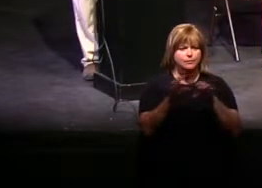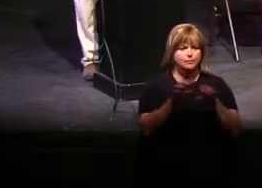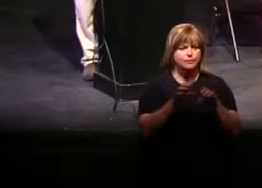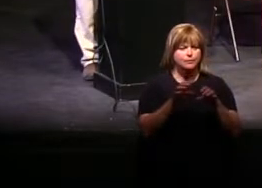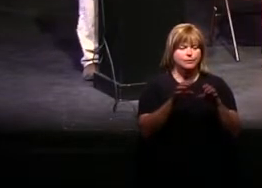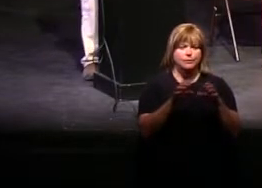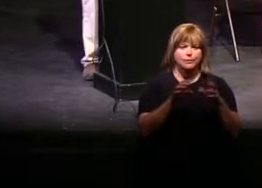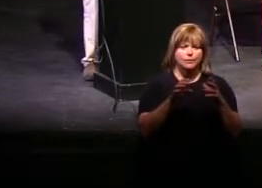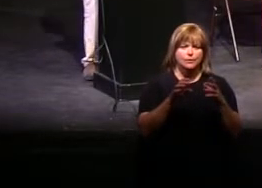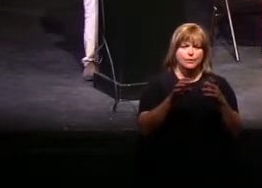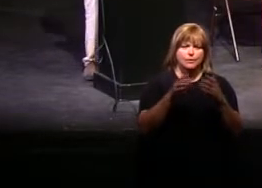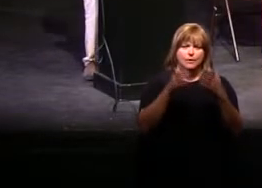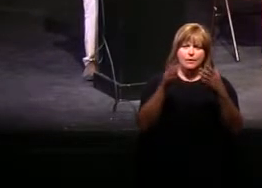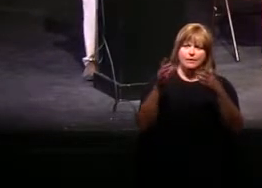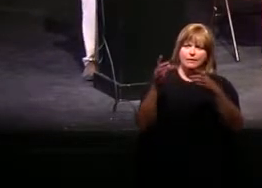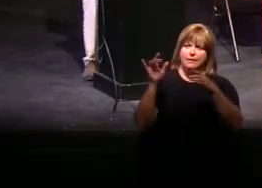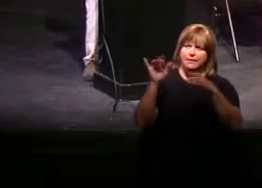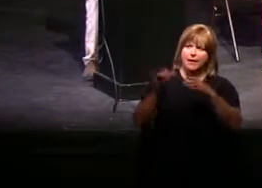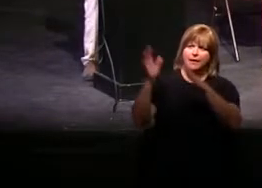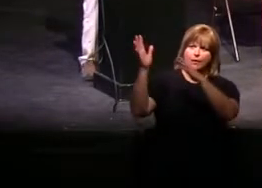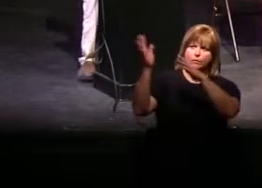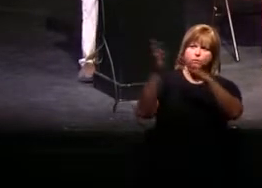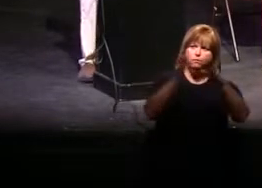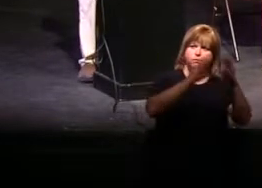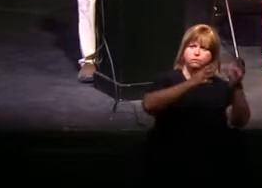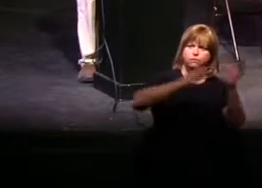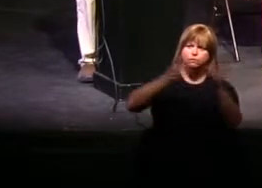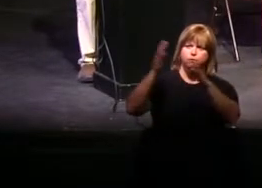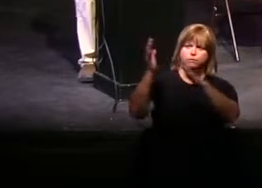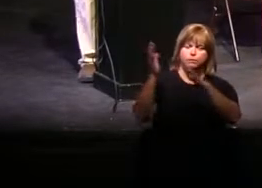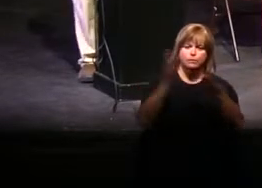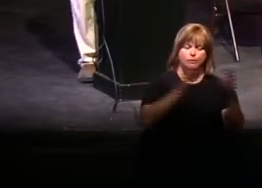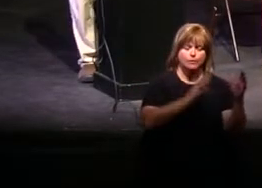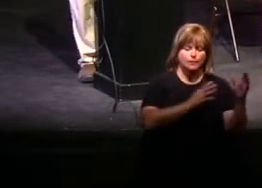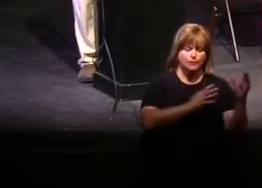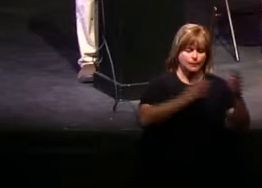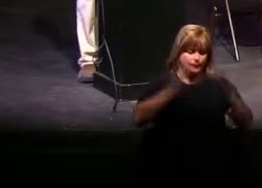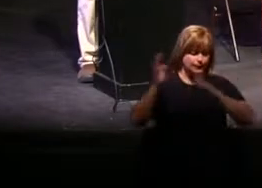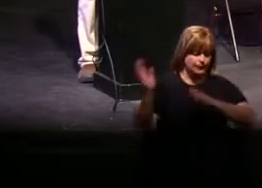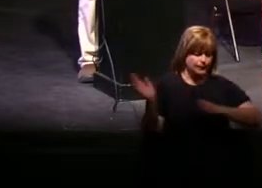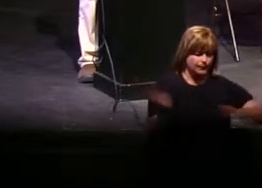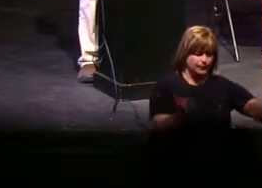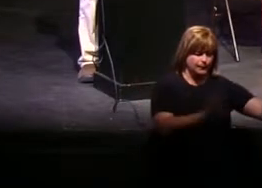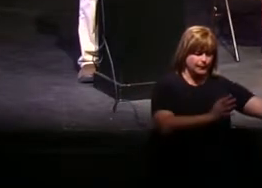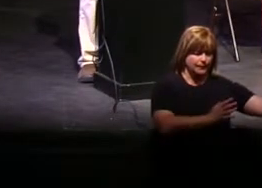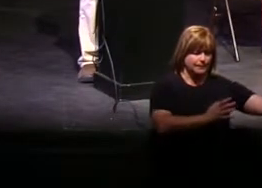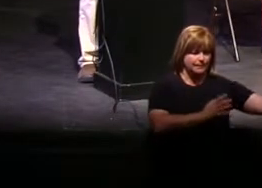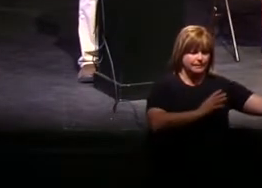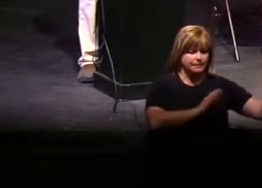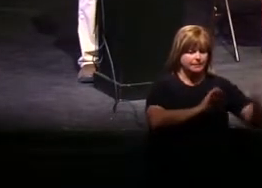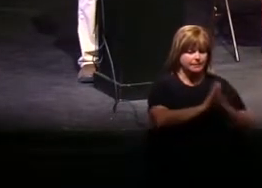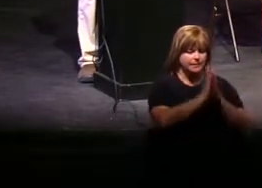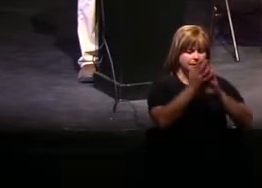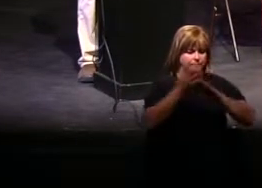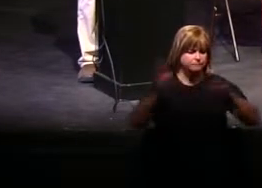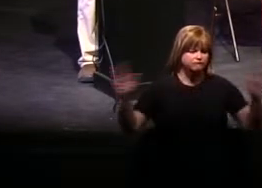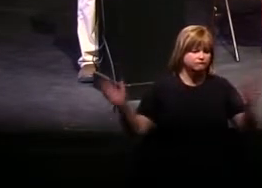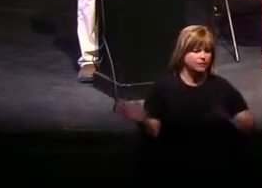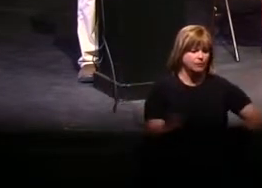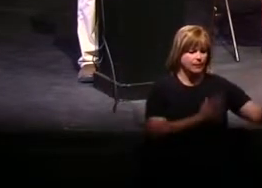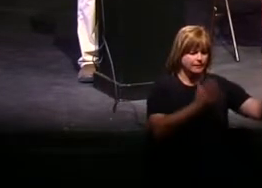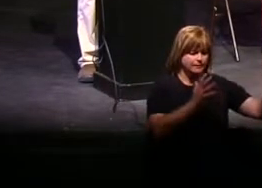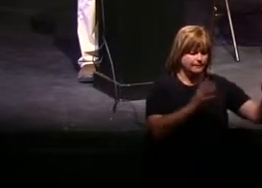This stiff breeze that was, when I close them, a considerable wind.